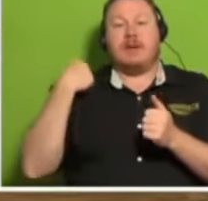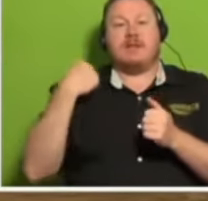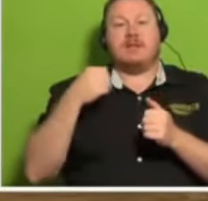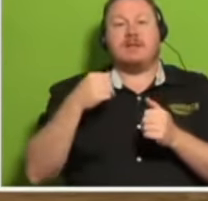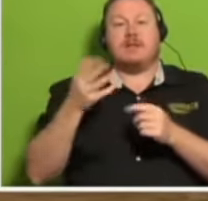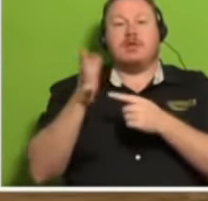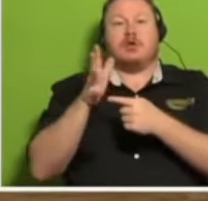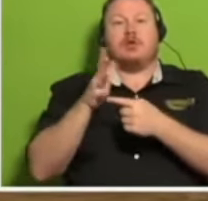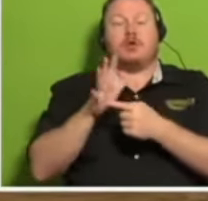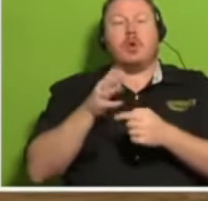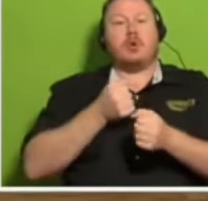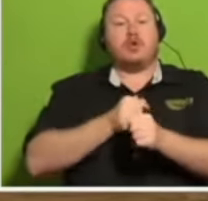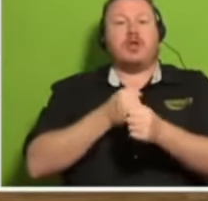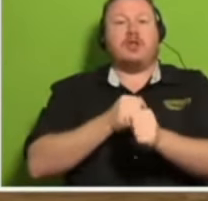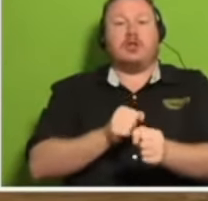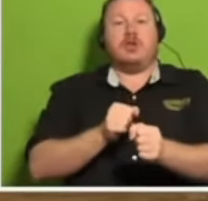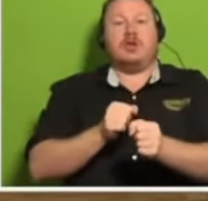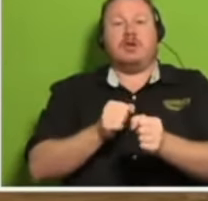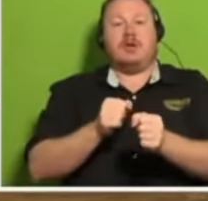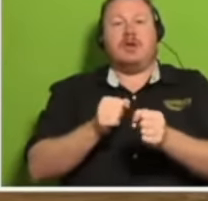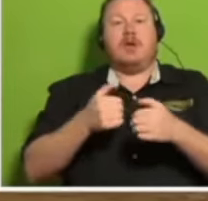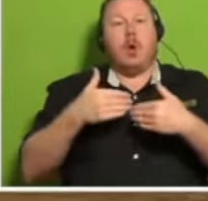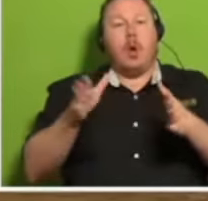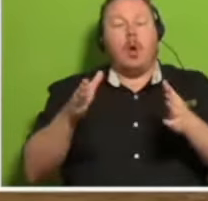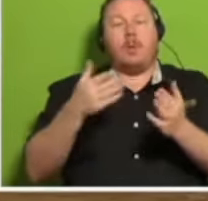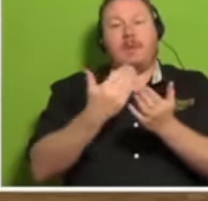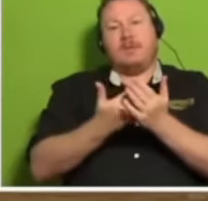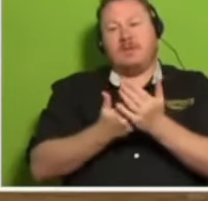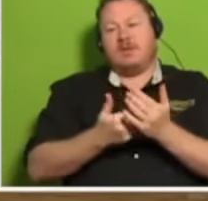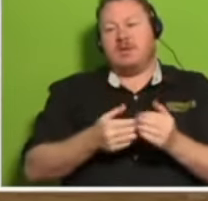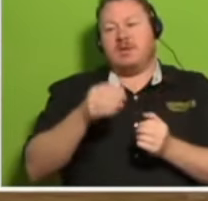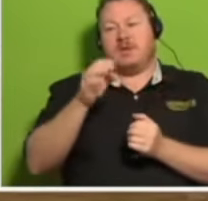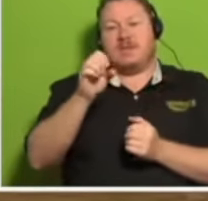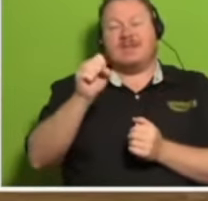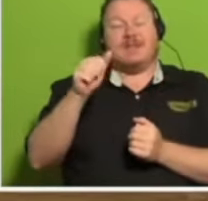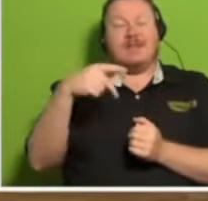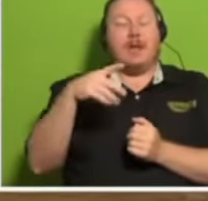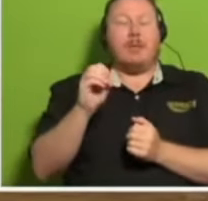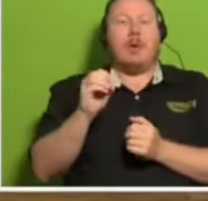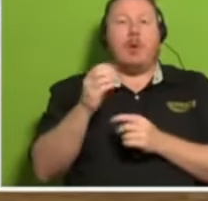strategies that are intended to unlock the potential that SAPO still